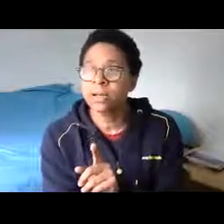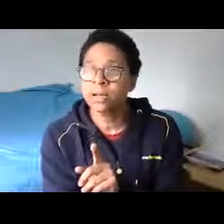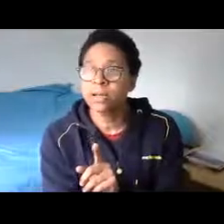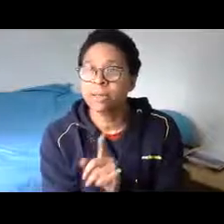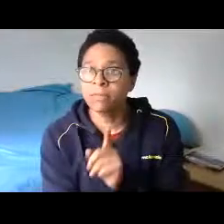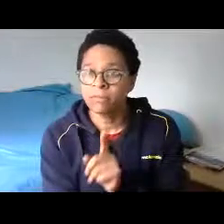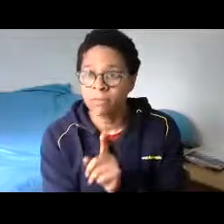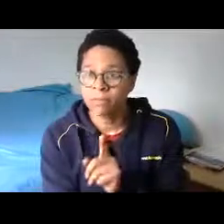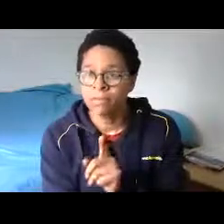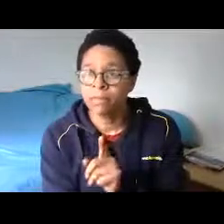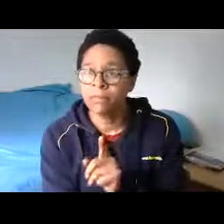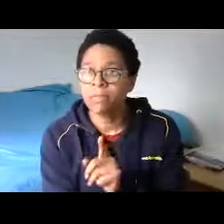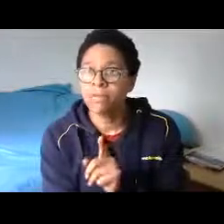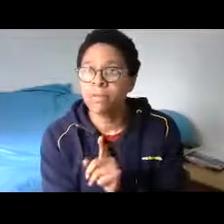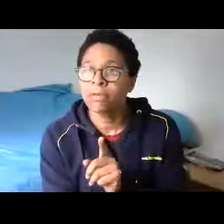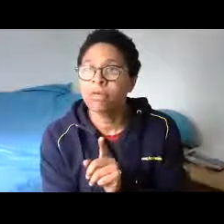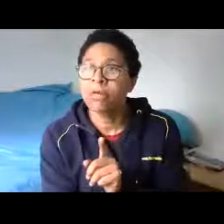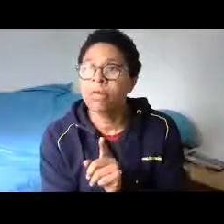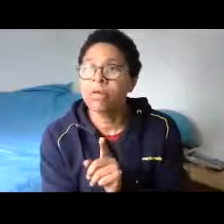Yep.